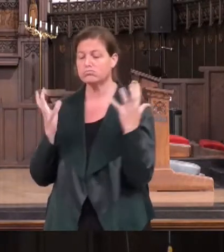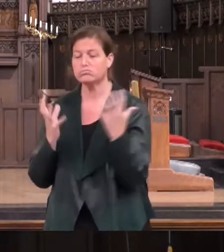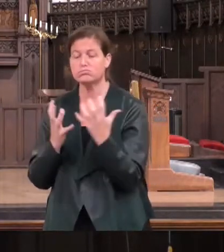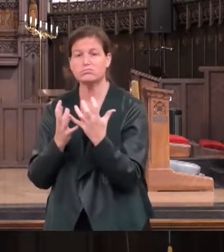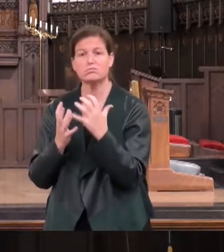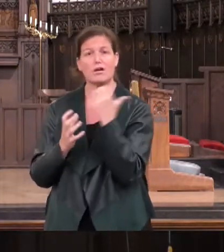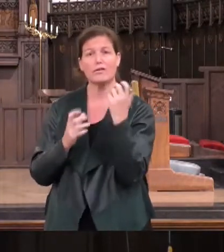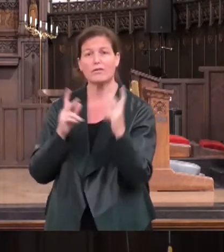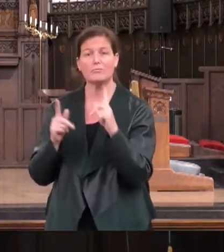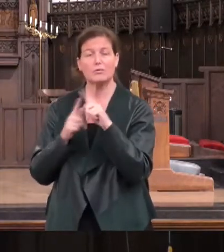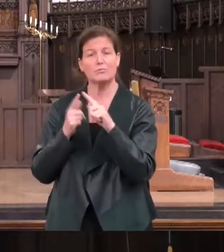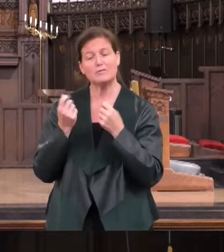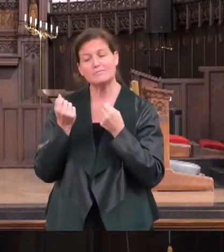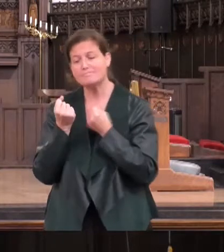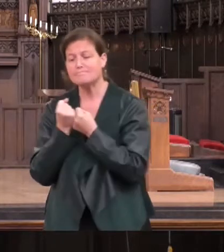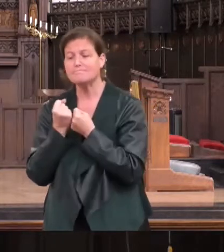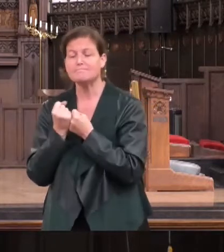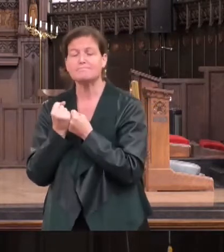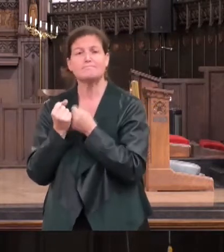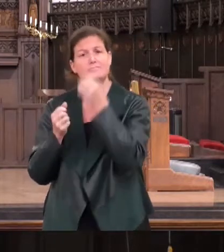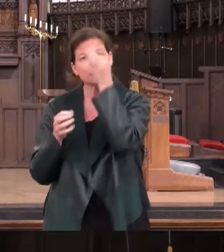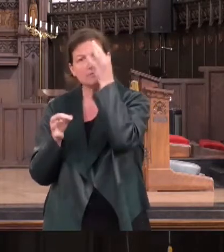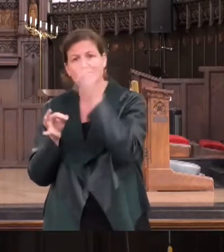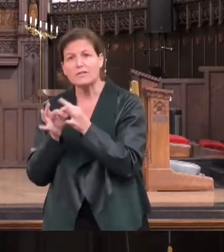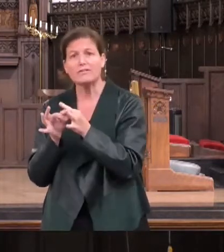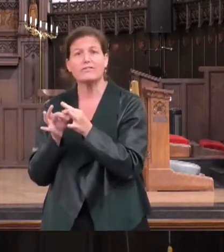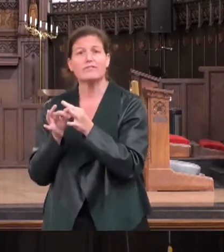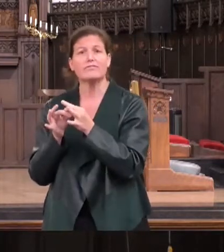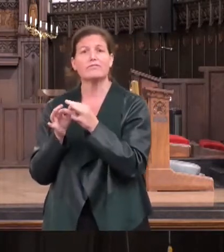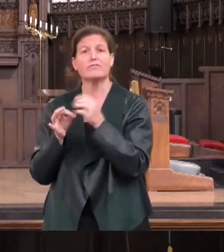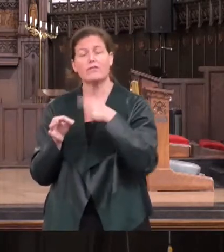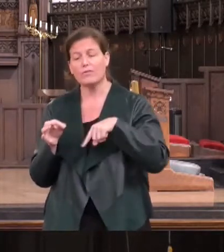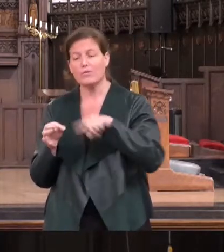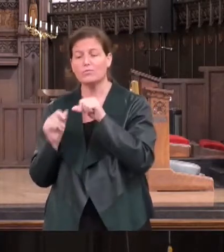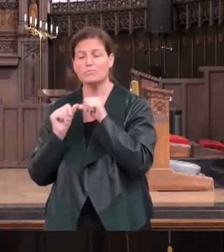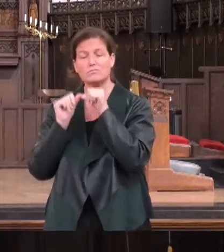witnesses that testify to the faith and to staying faithful.